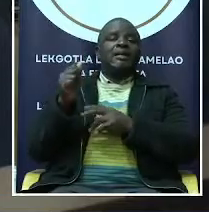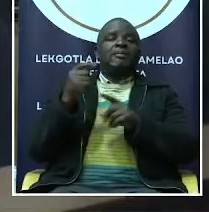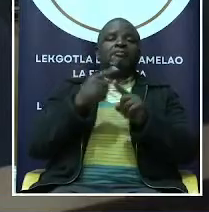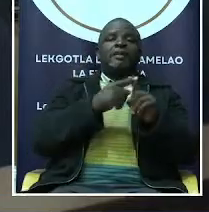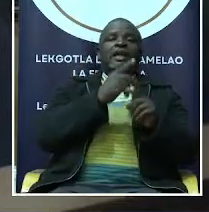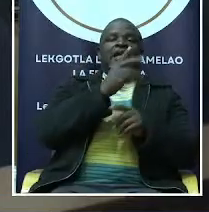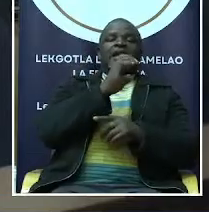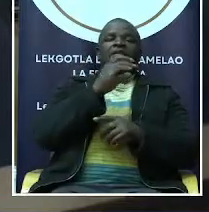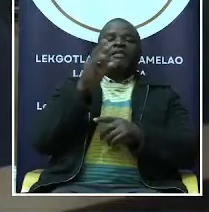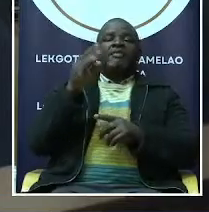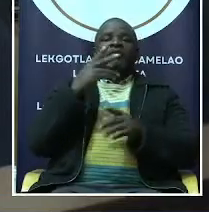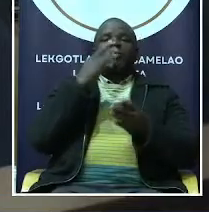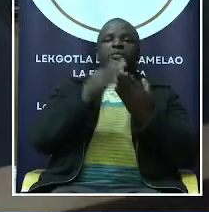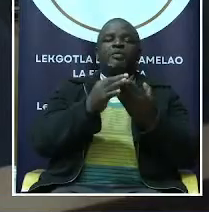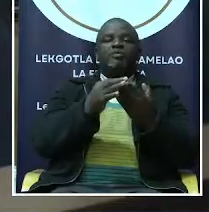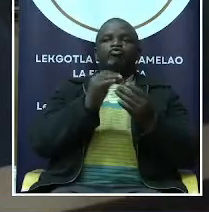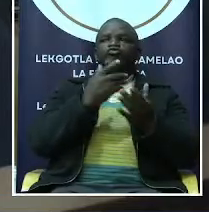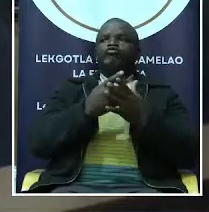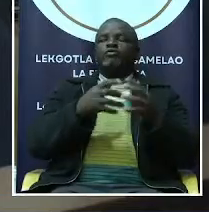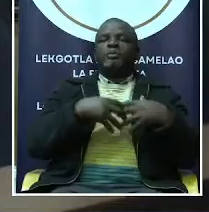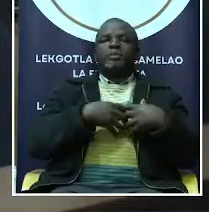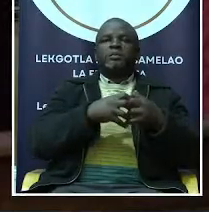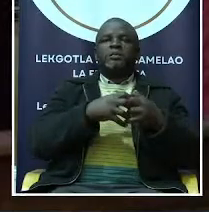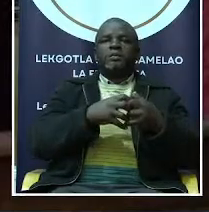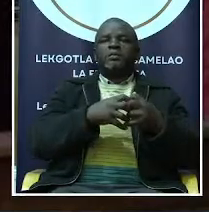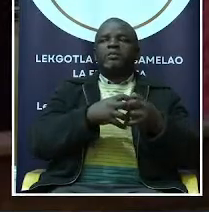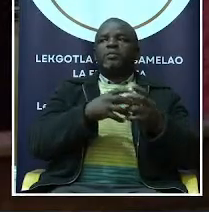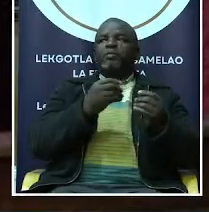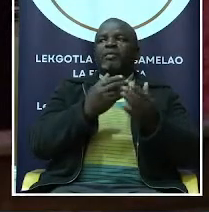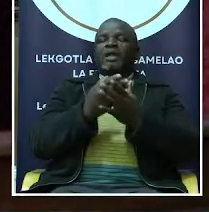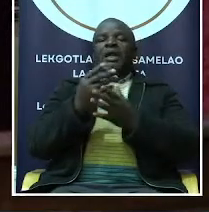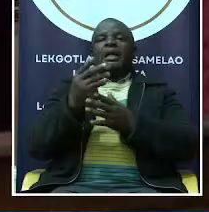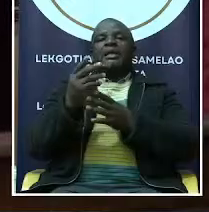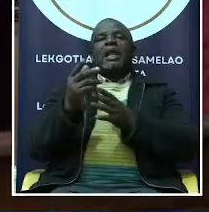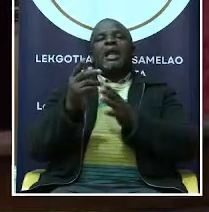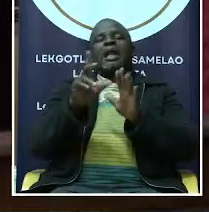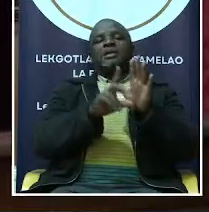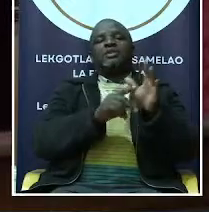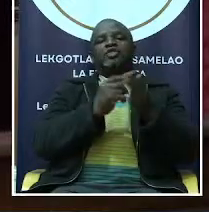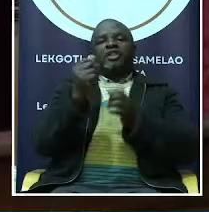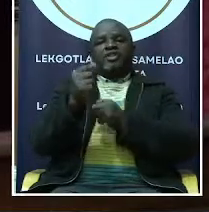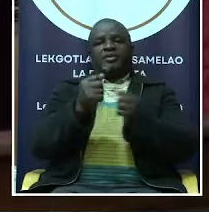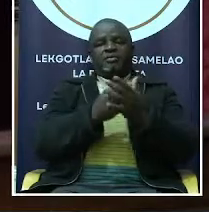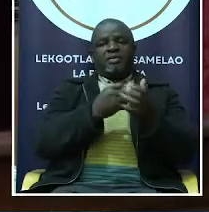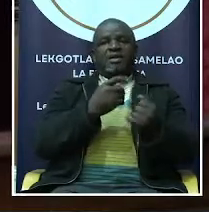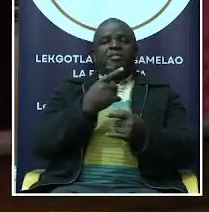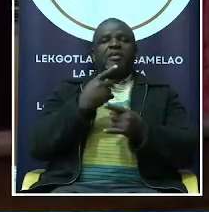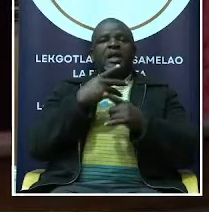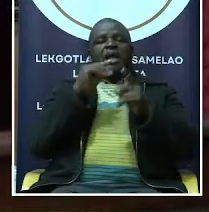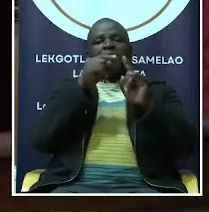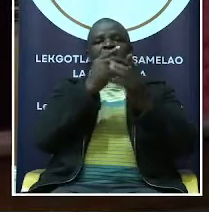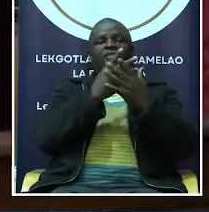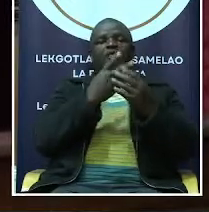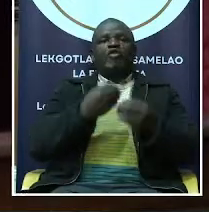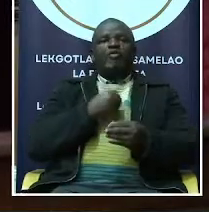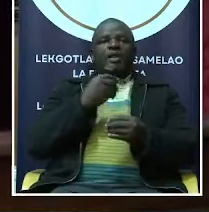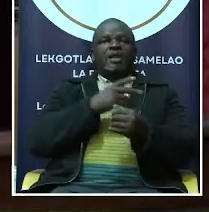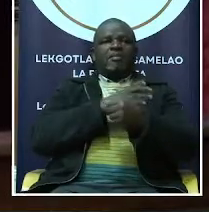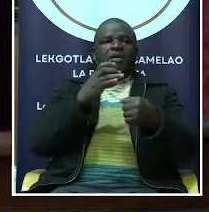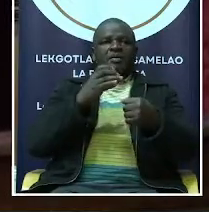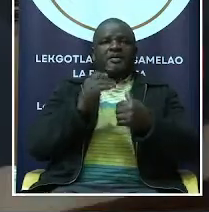has suggested, that we form a new legislation structure that is directed at the youth empowerment?